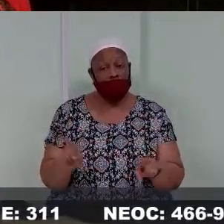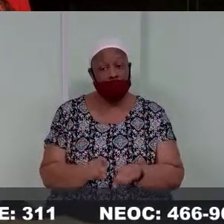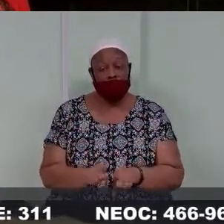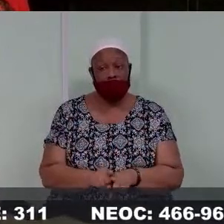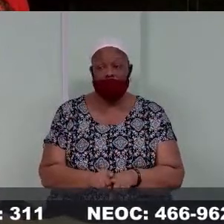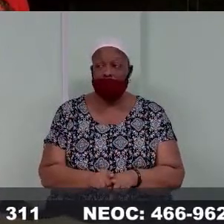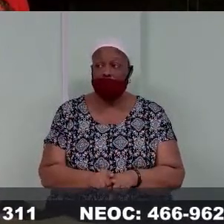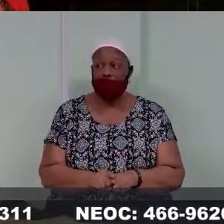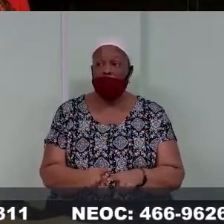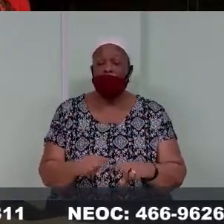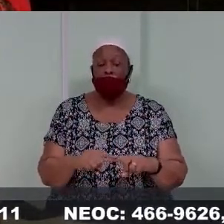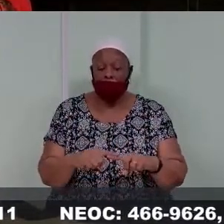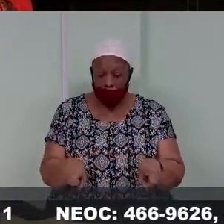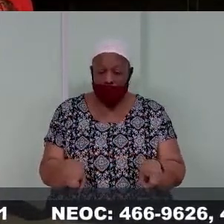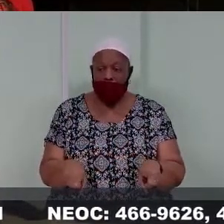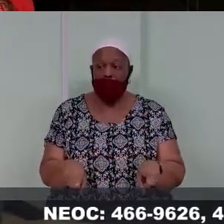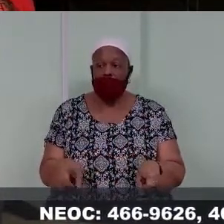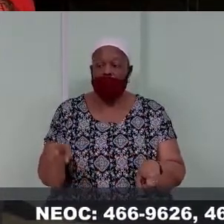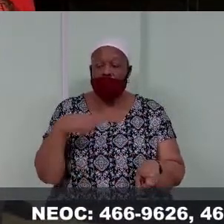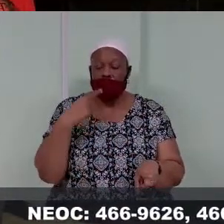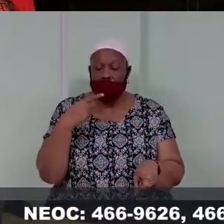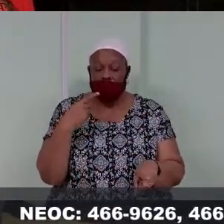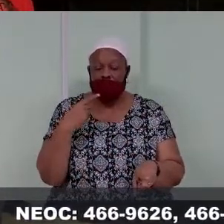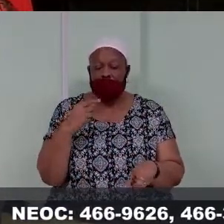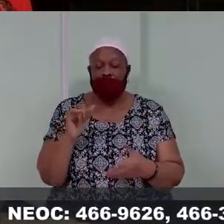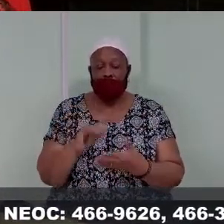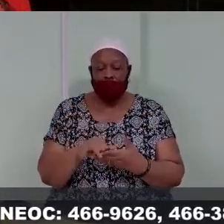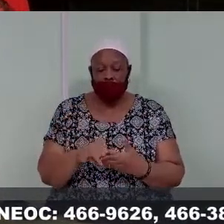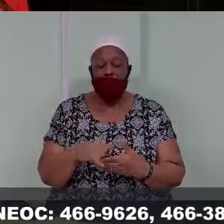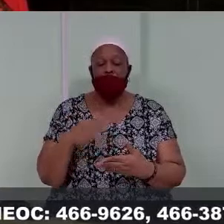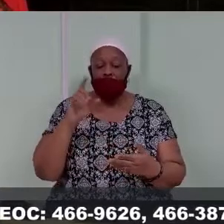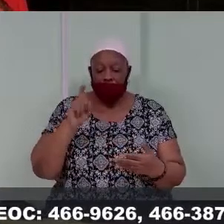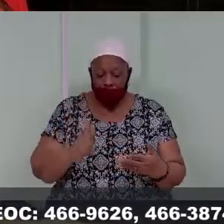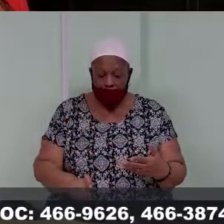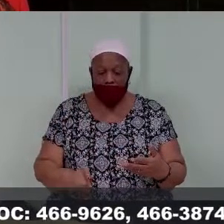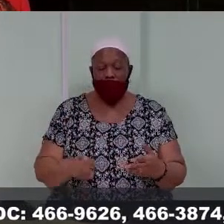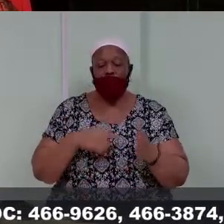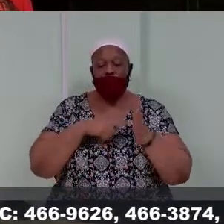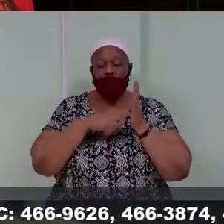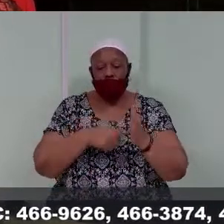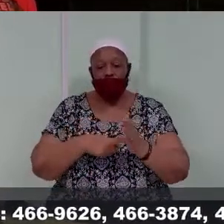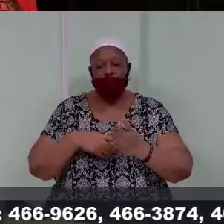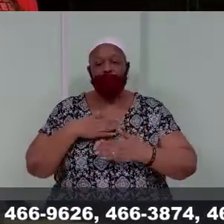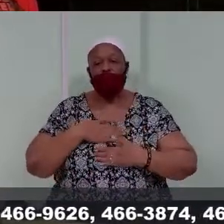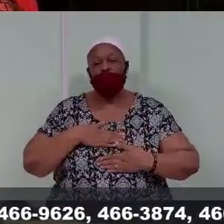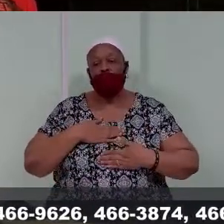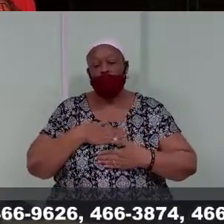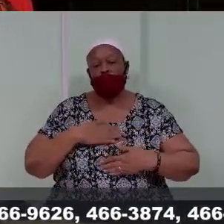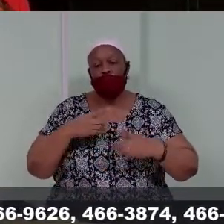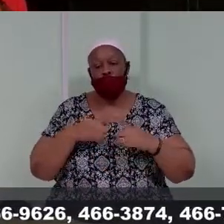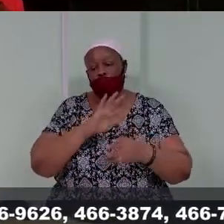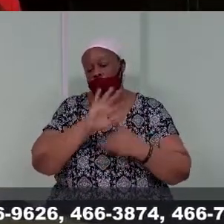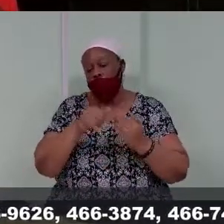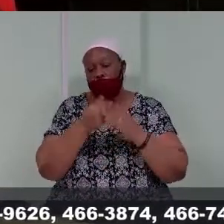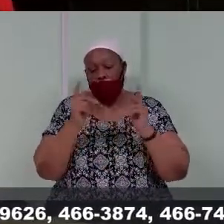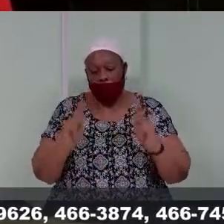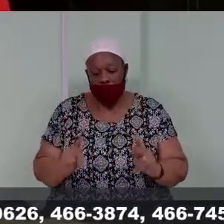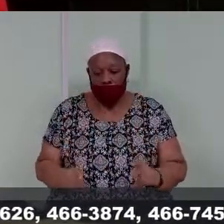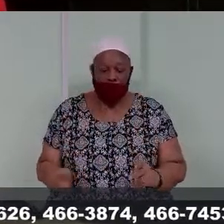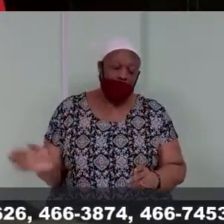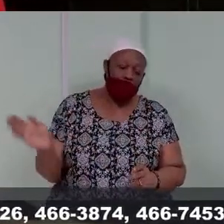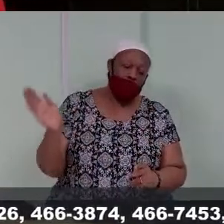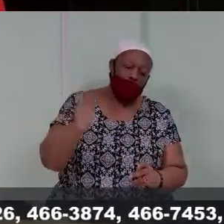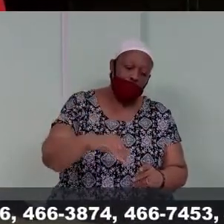debts. But I think one of our debts is to show appreciation for our customers who have been with us over the past